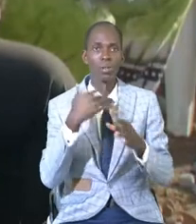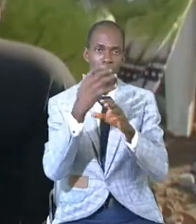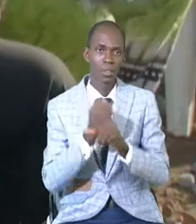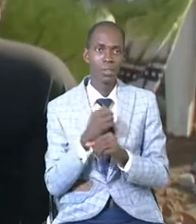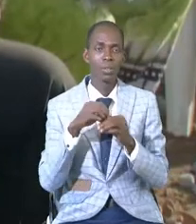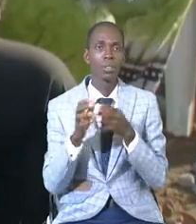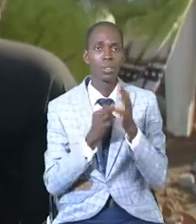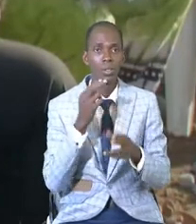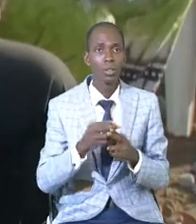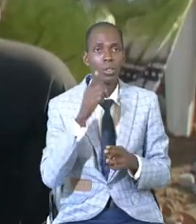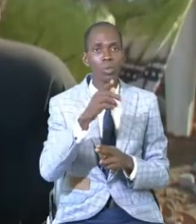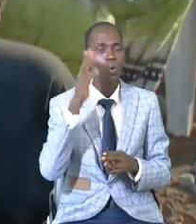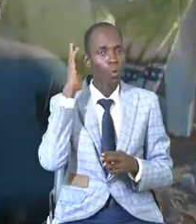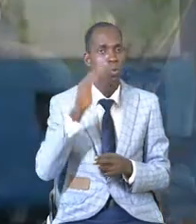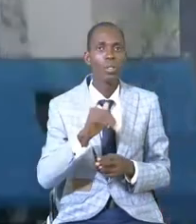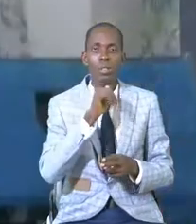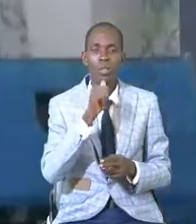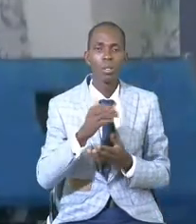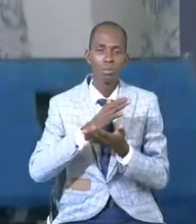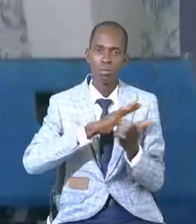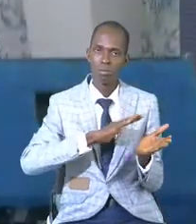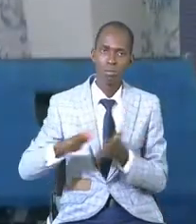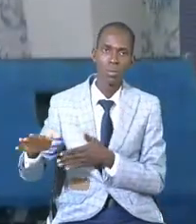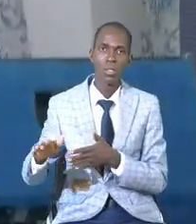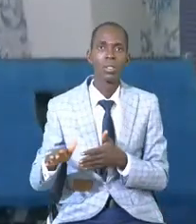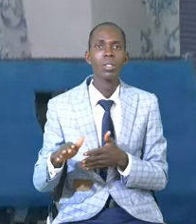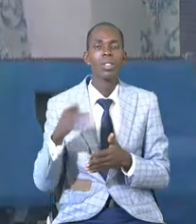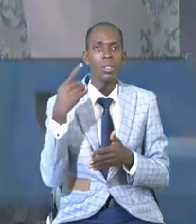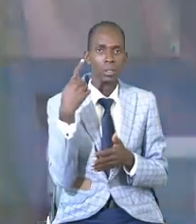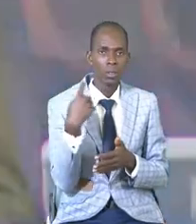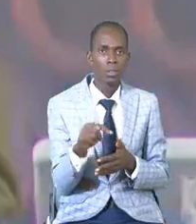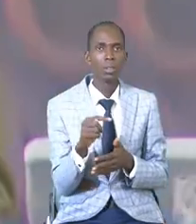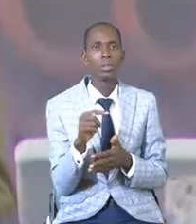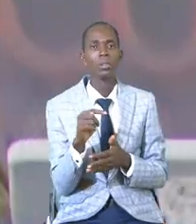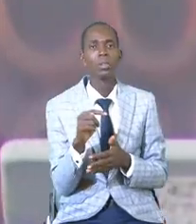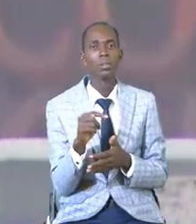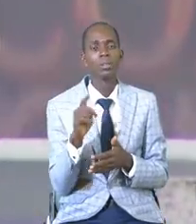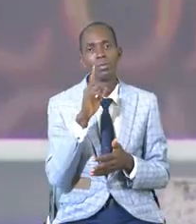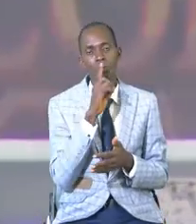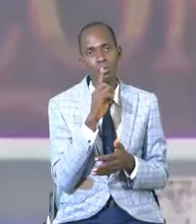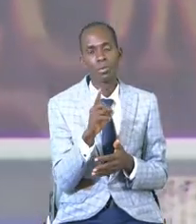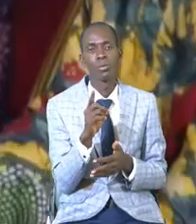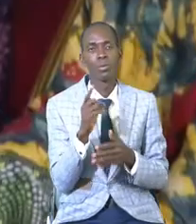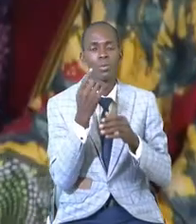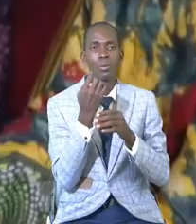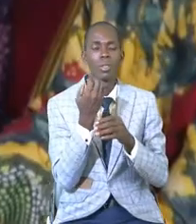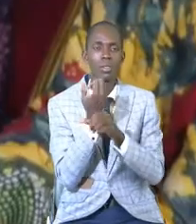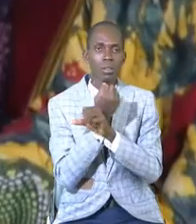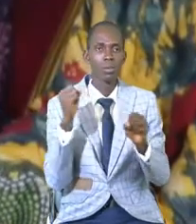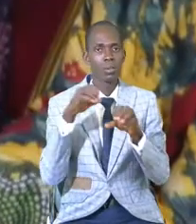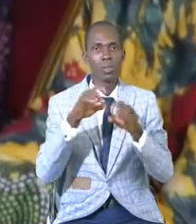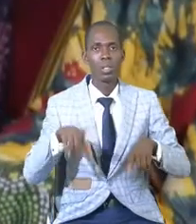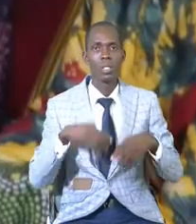will not reject or neglect the genuine for the counterfeit in your life in Jesus' name.